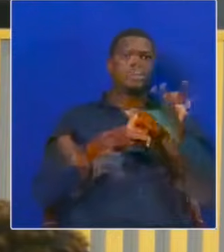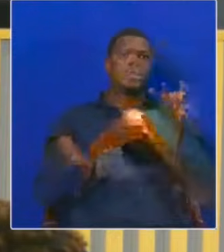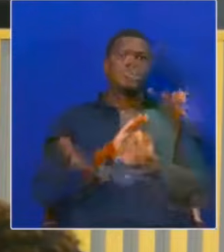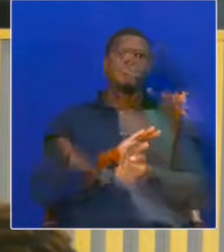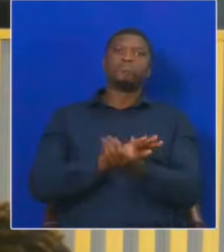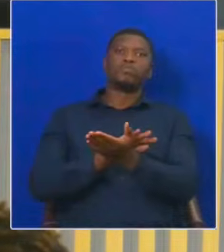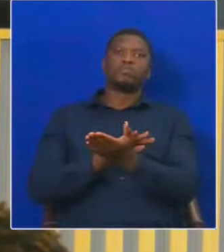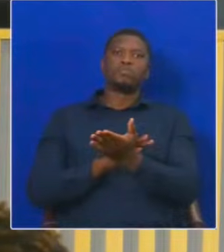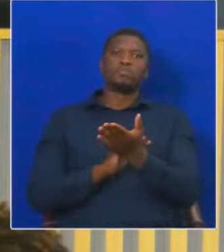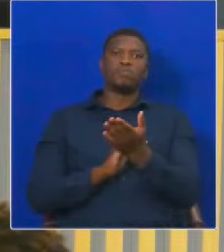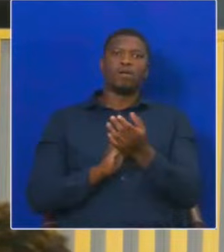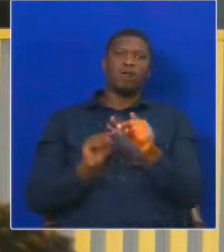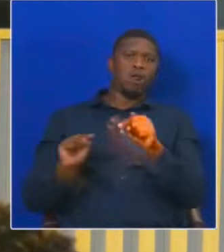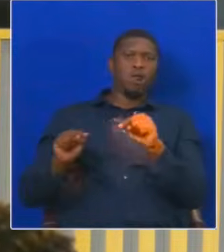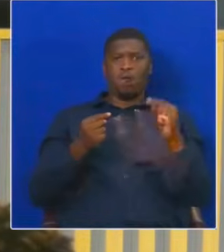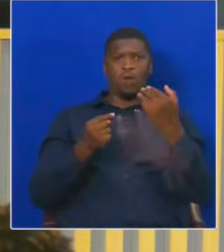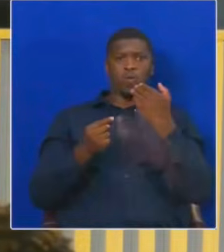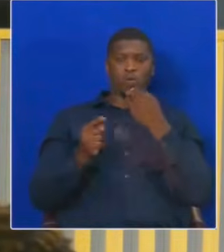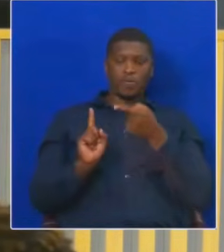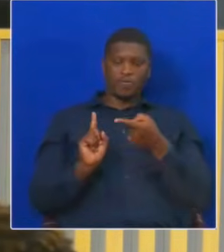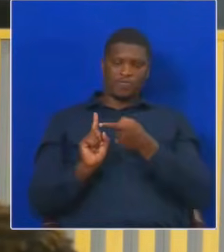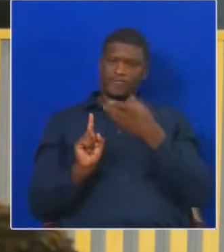Mr. Vusimusi Madlanga.